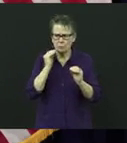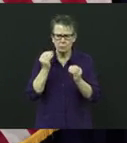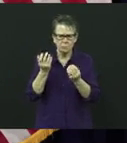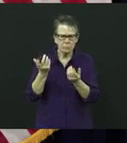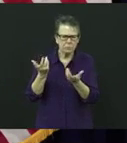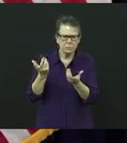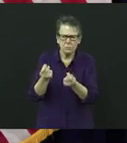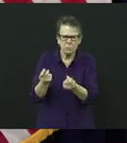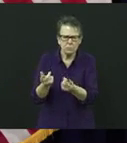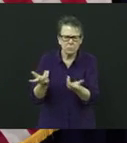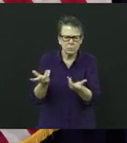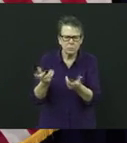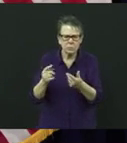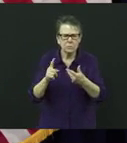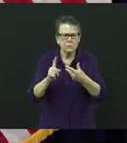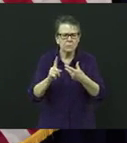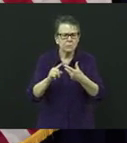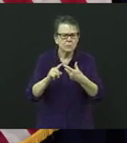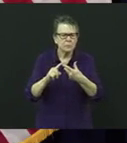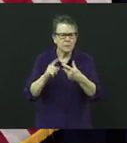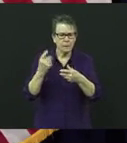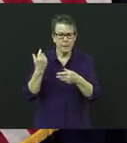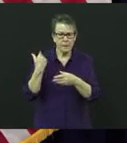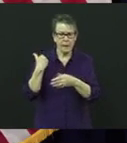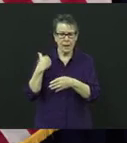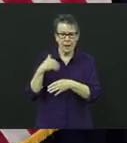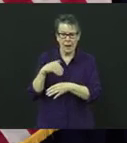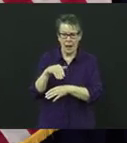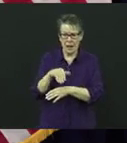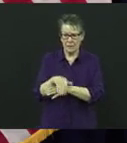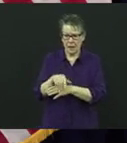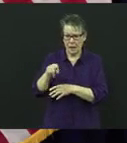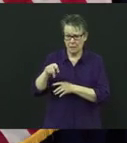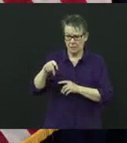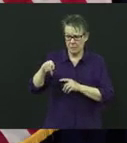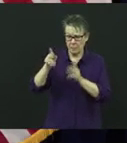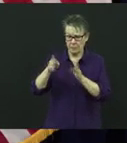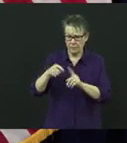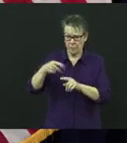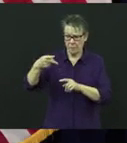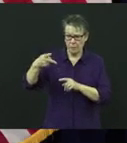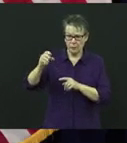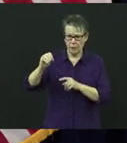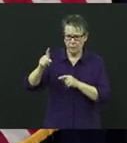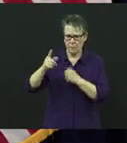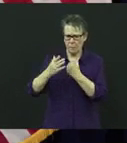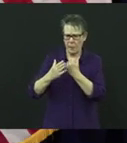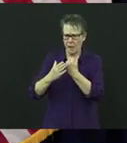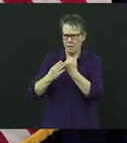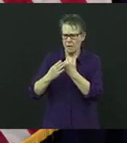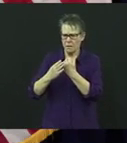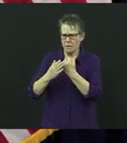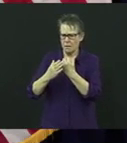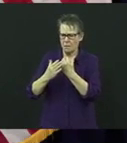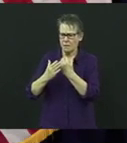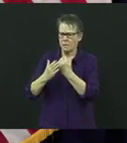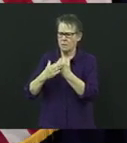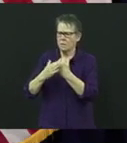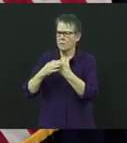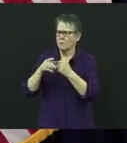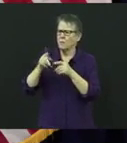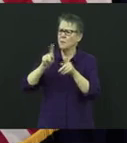up last night saying they don't have any protective gear, that they're still taking mail from people that come to the post office. They